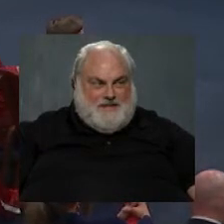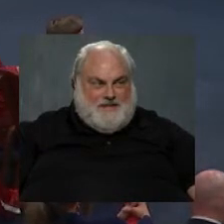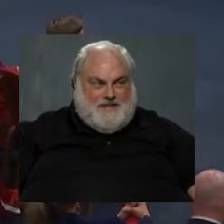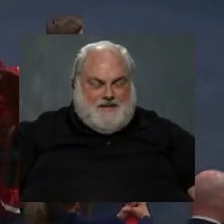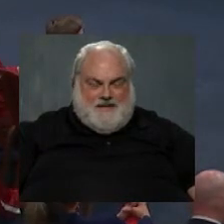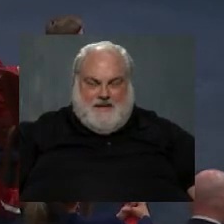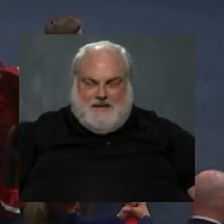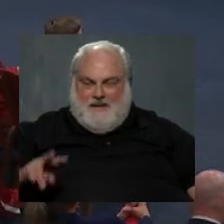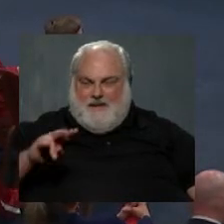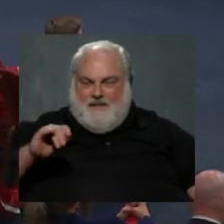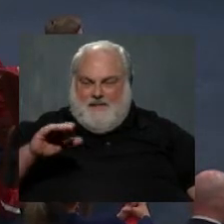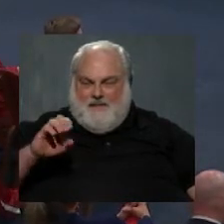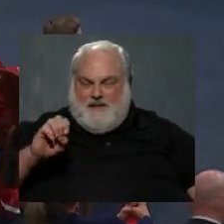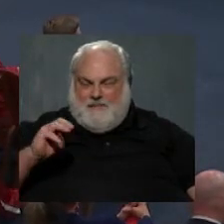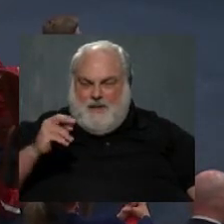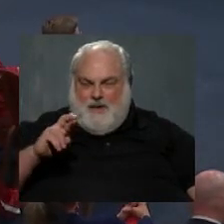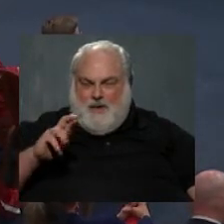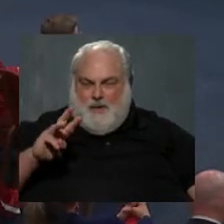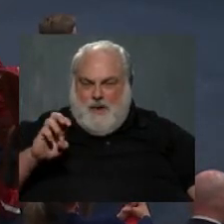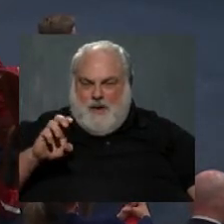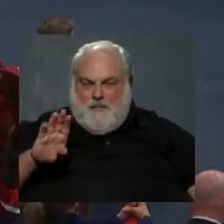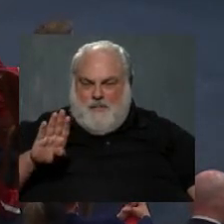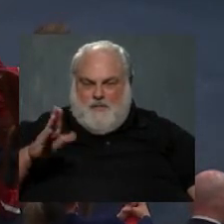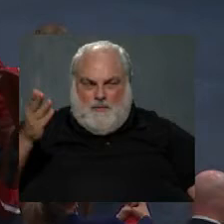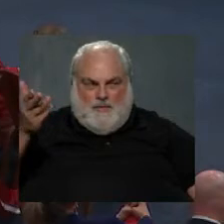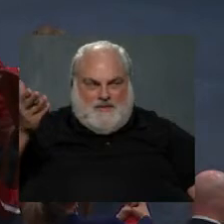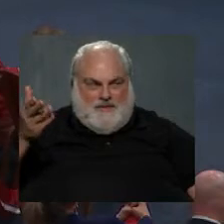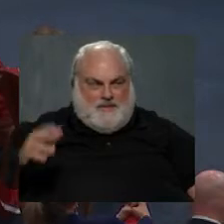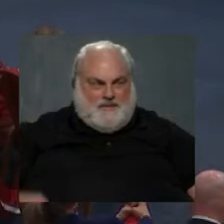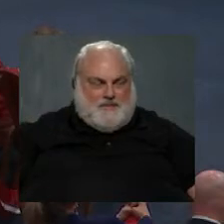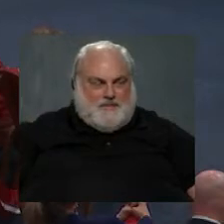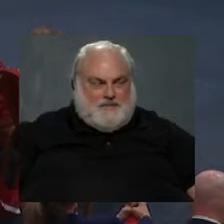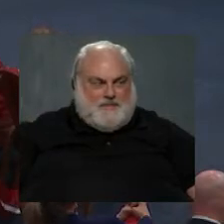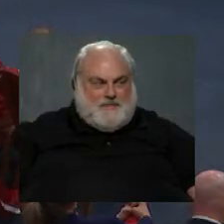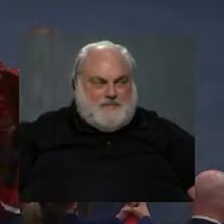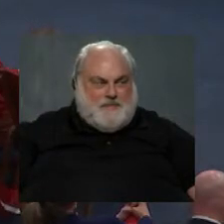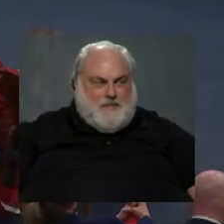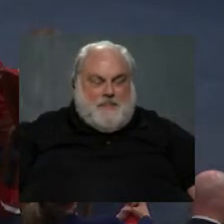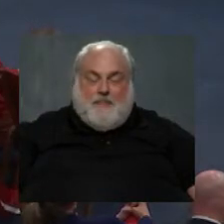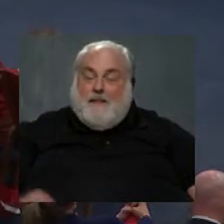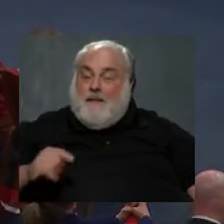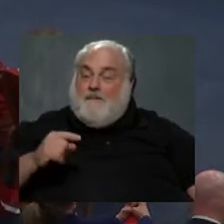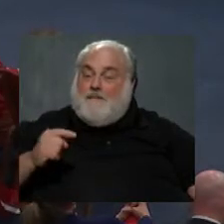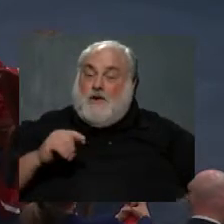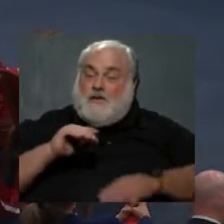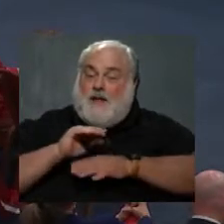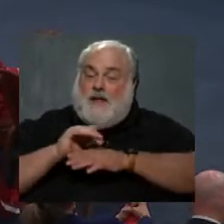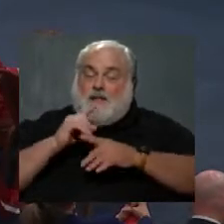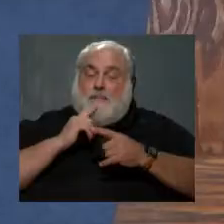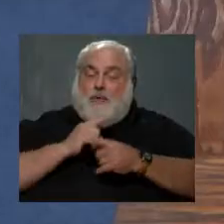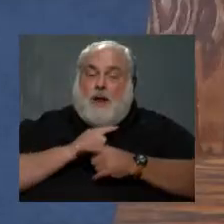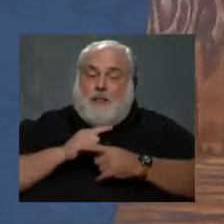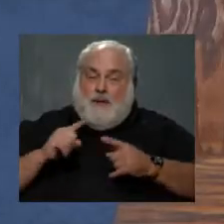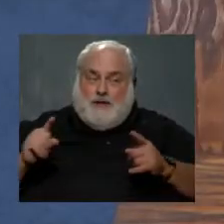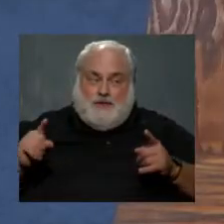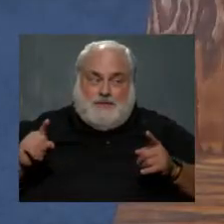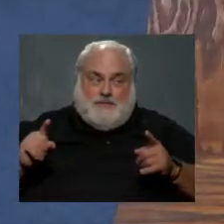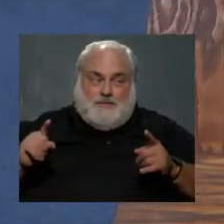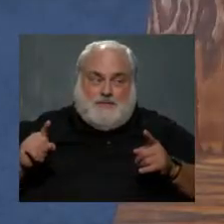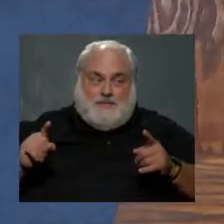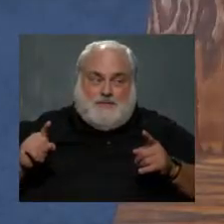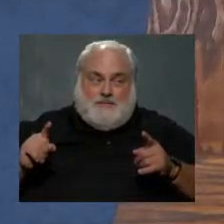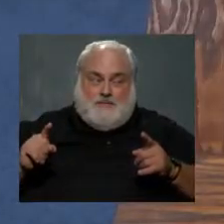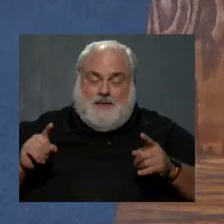Vice Mayor Webb for a presentation. Thank you. And the first thing we have is a proclamation.